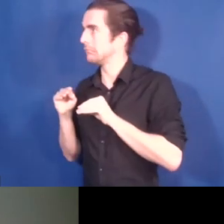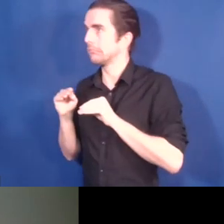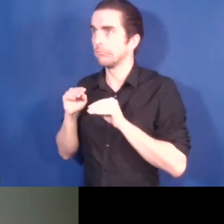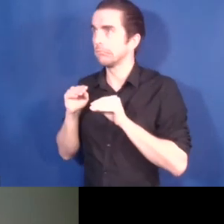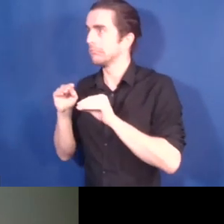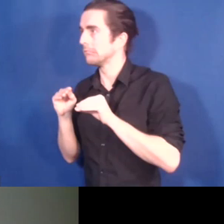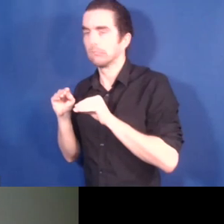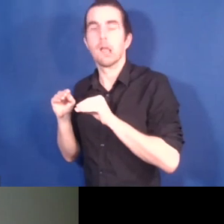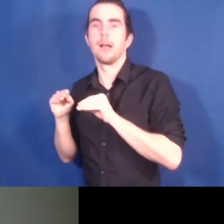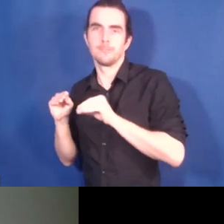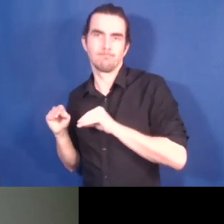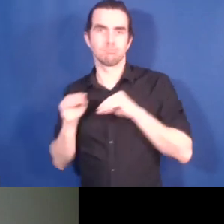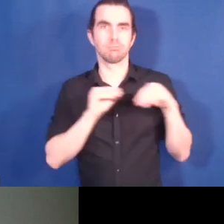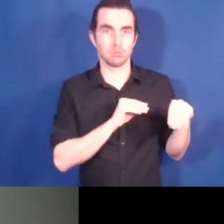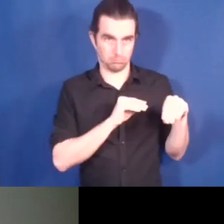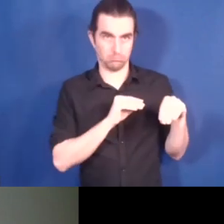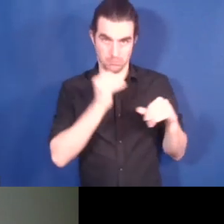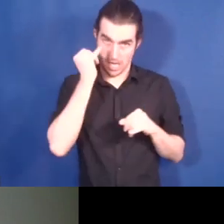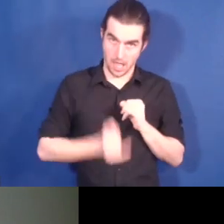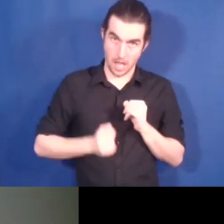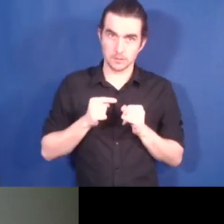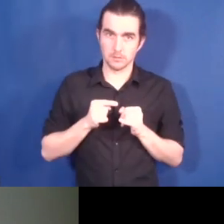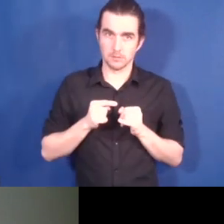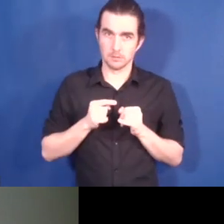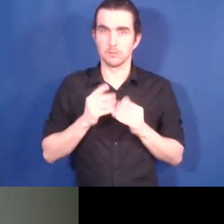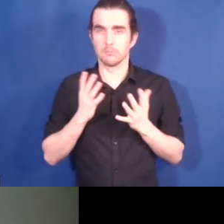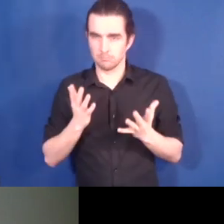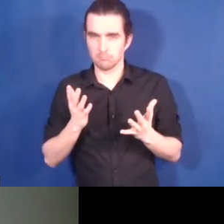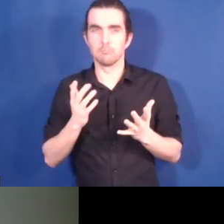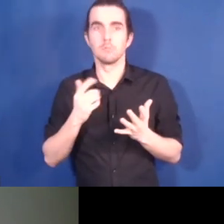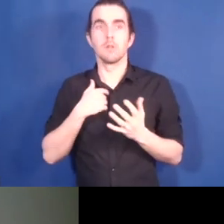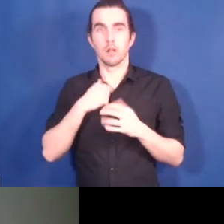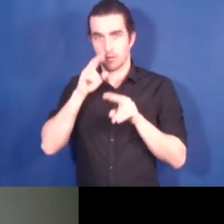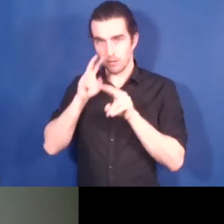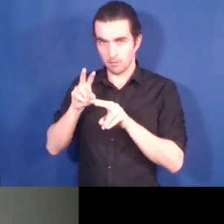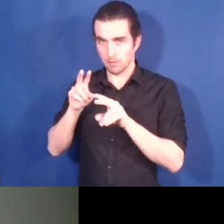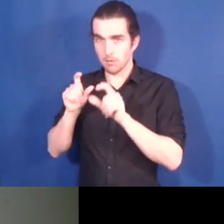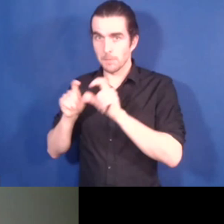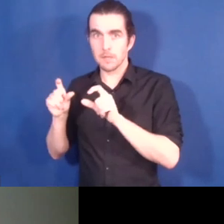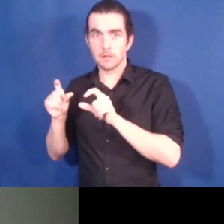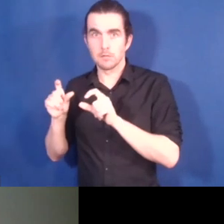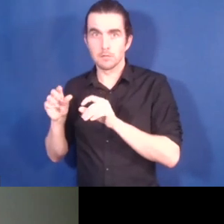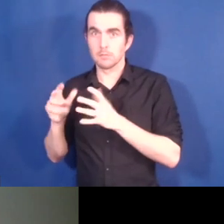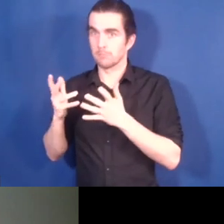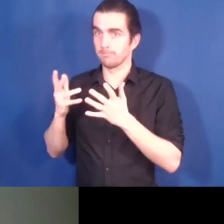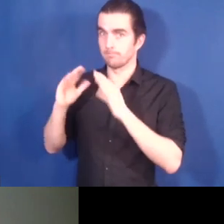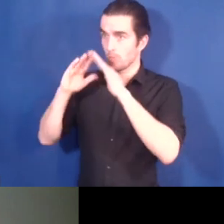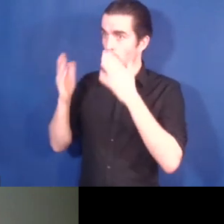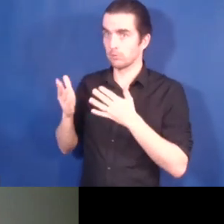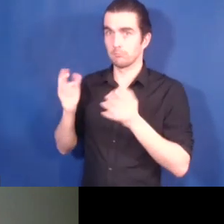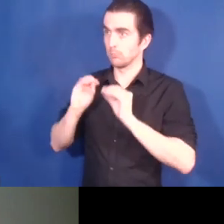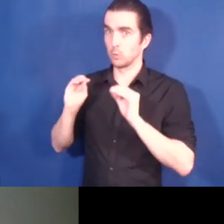When we're talking about climate displacement, we have an opportunity to plan relocation in most